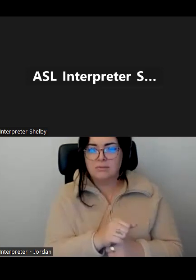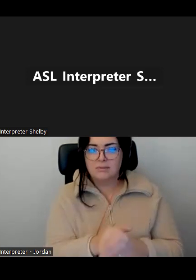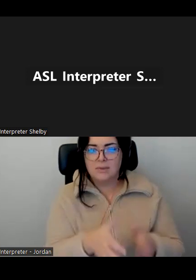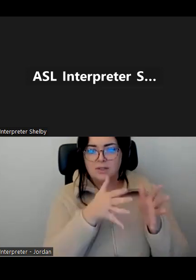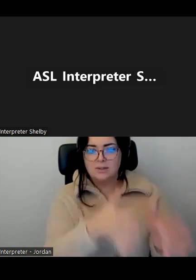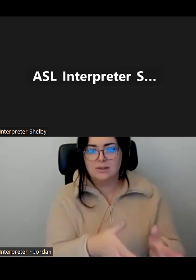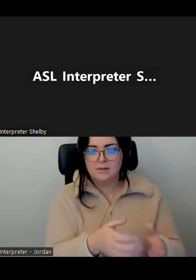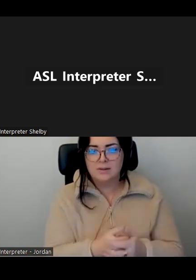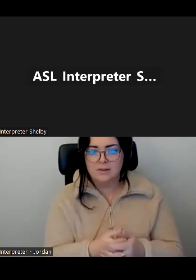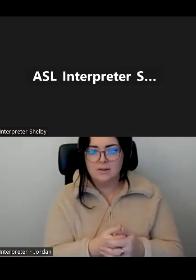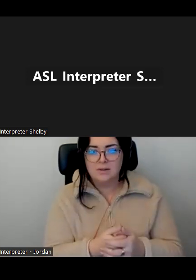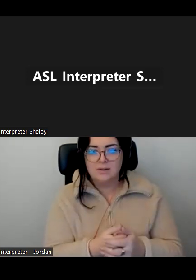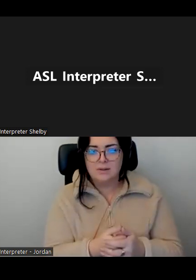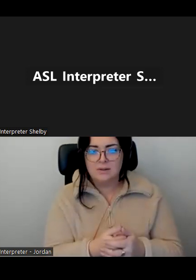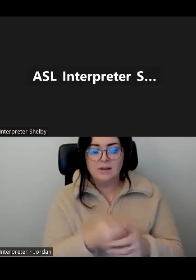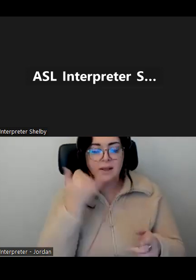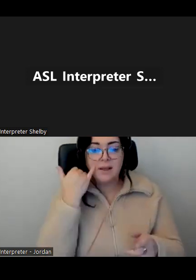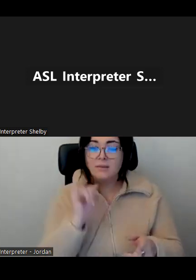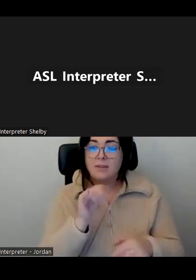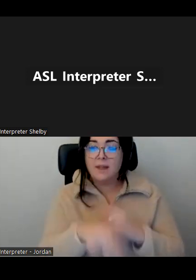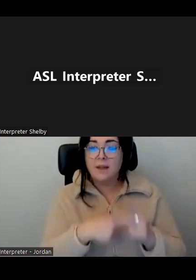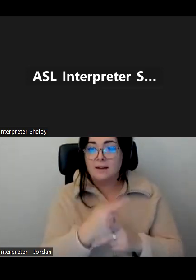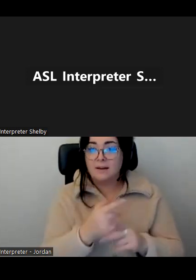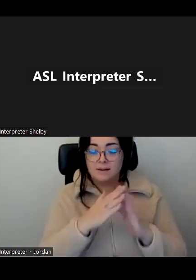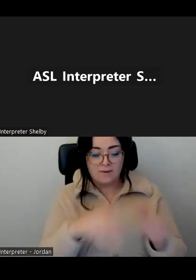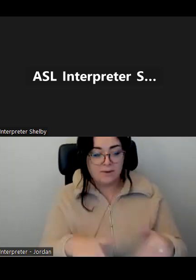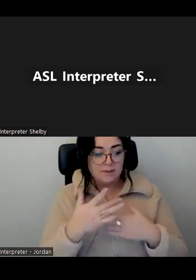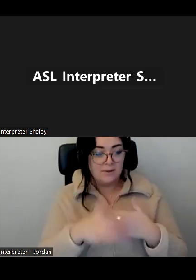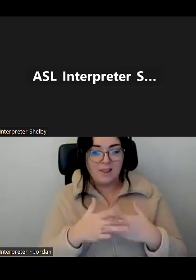even if we wanted that type of housing, there's very little available.